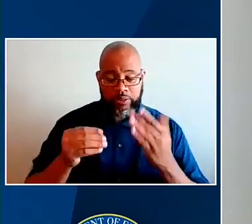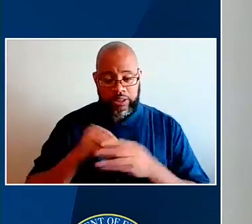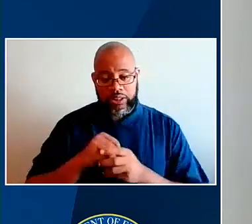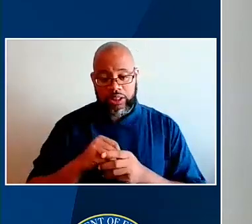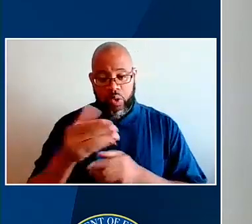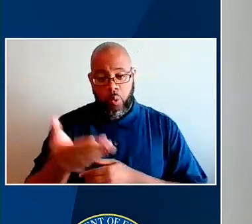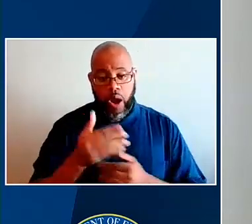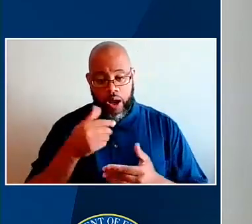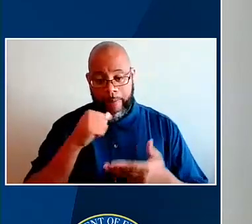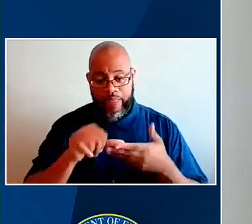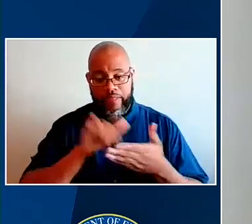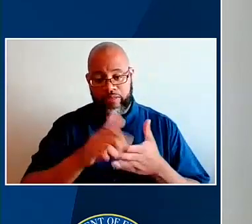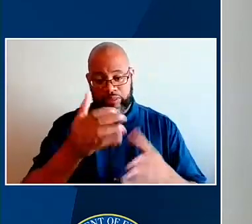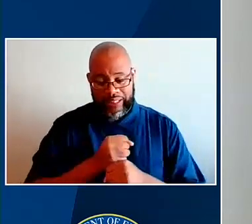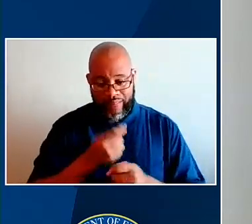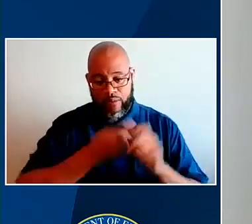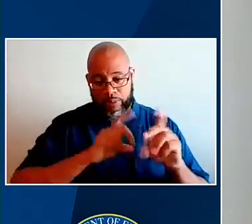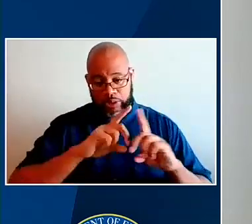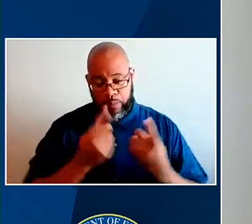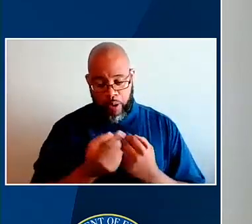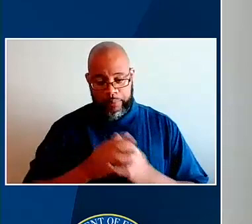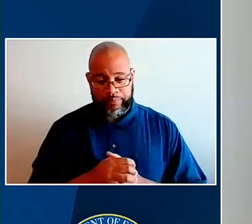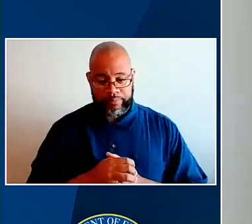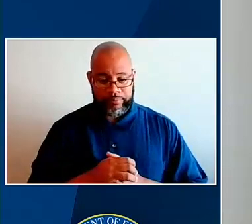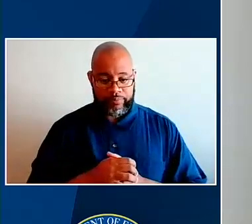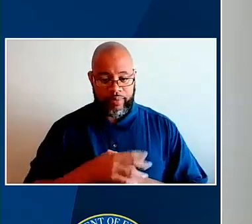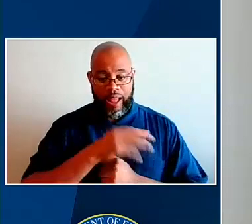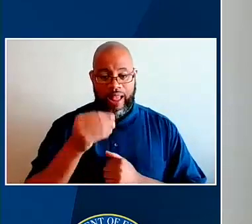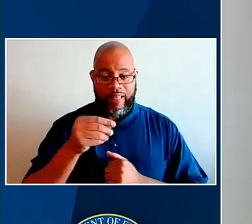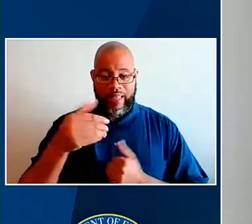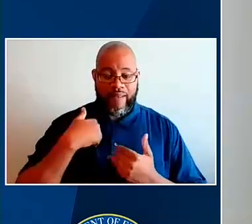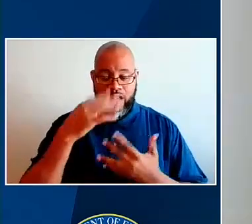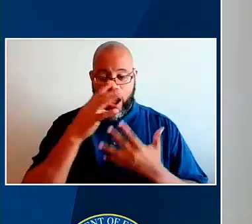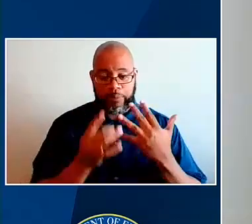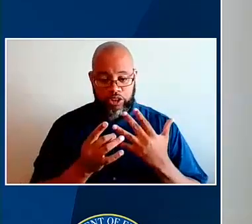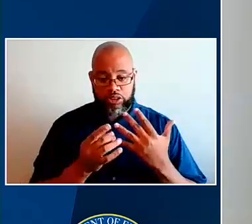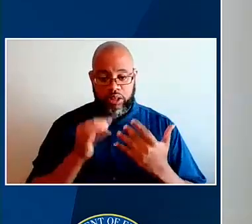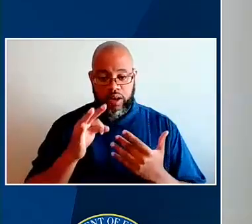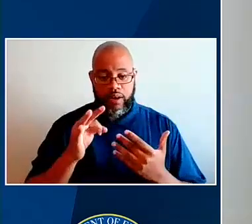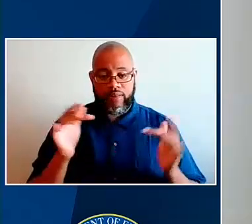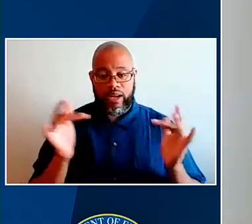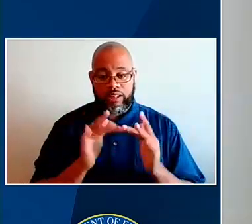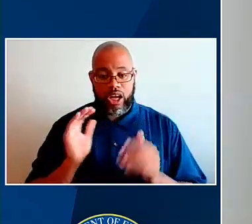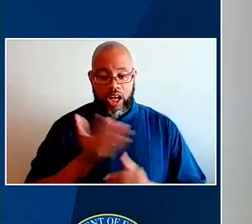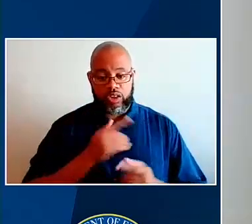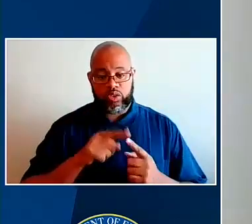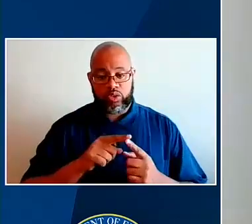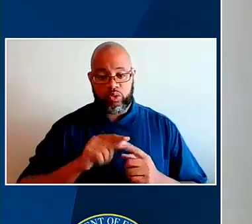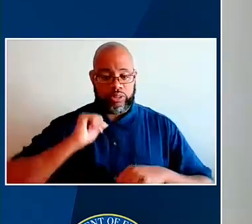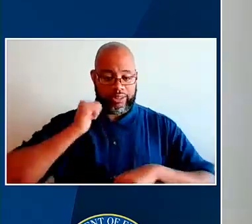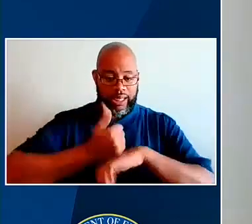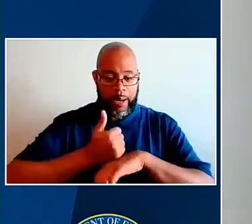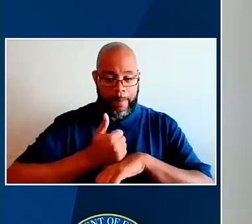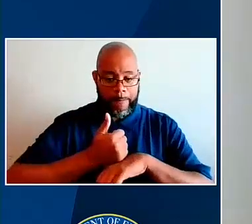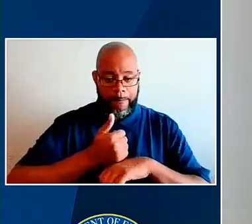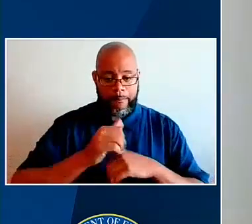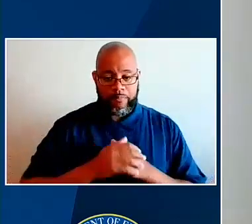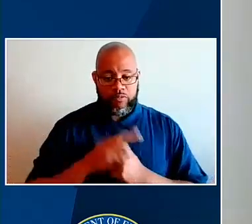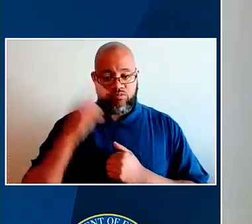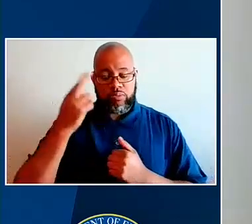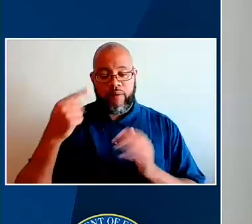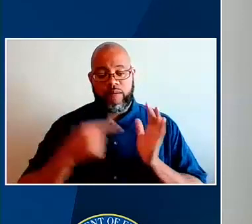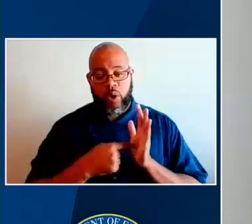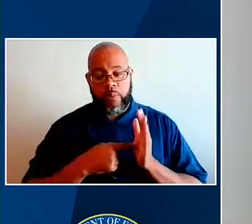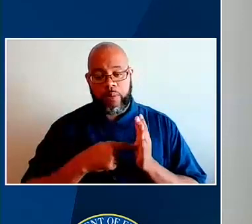letter that they receive from the department and that they have the option of contacting us to establish a reasonable and affordable